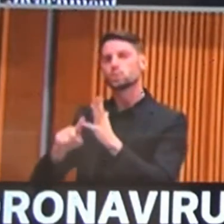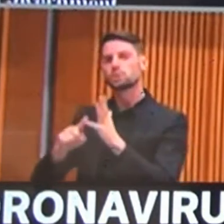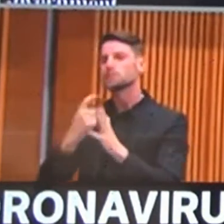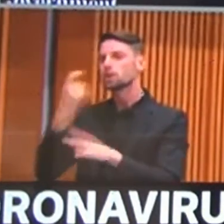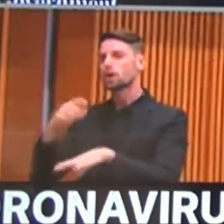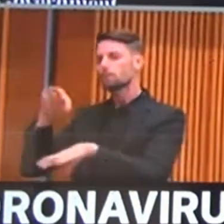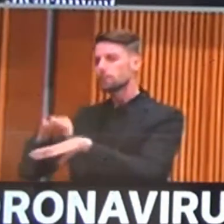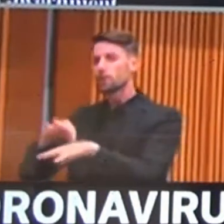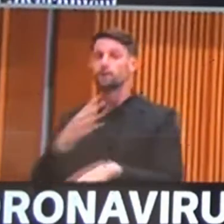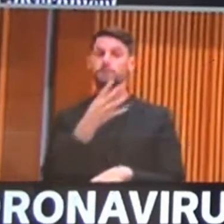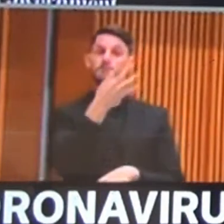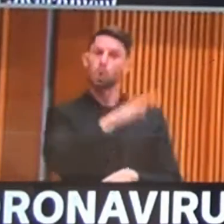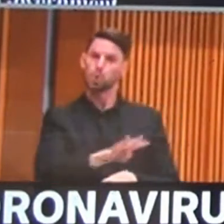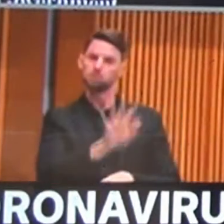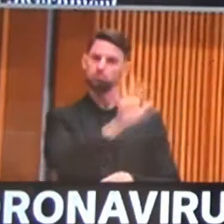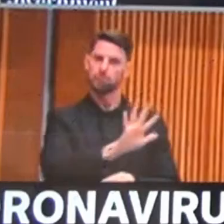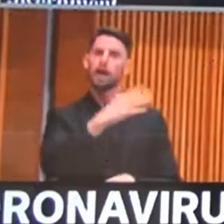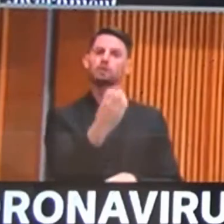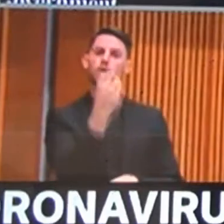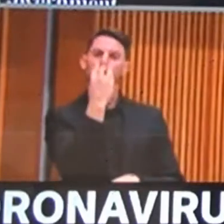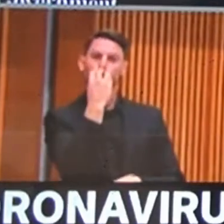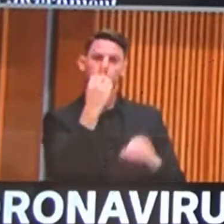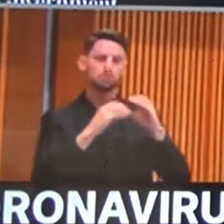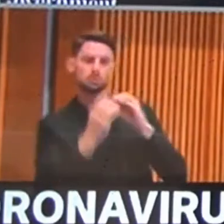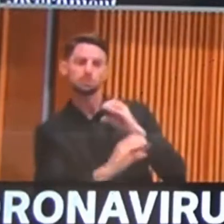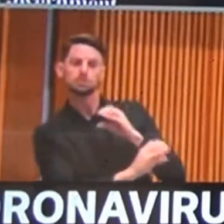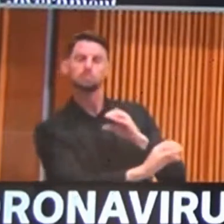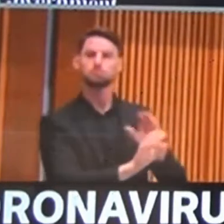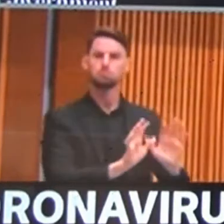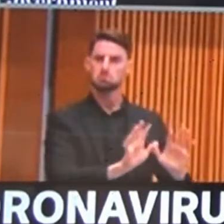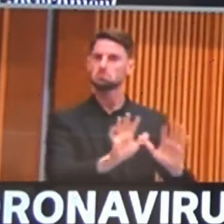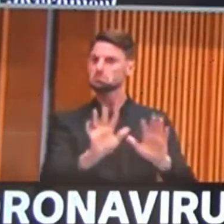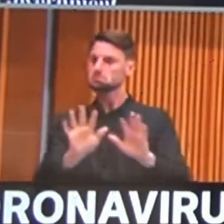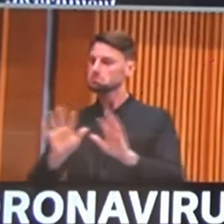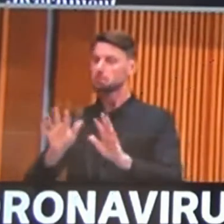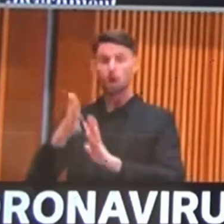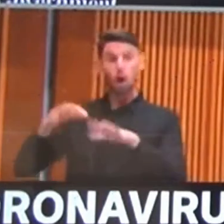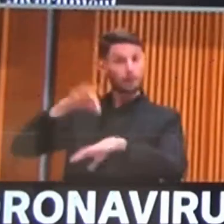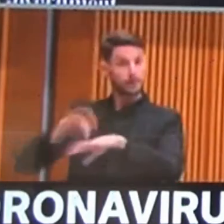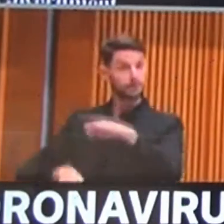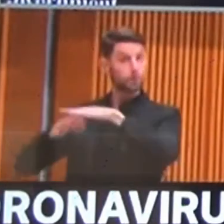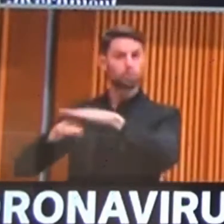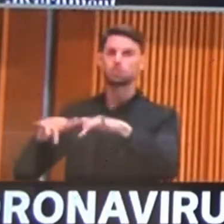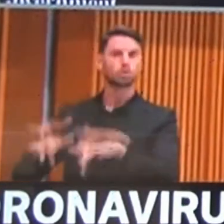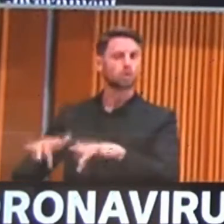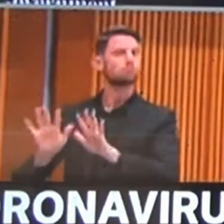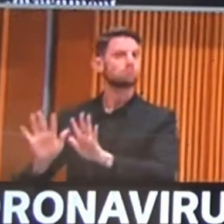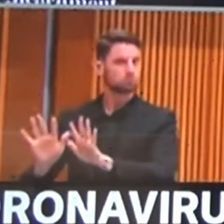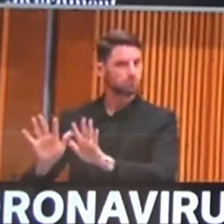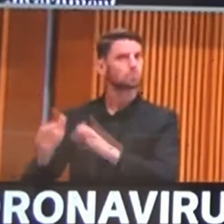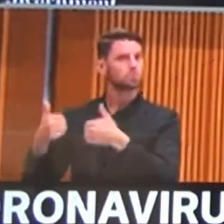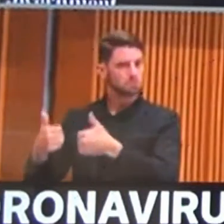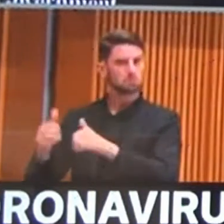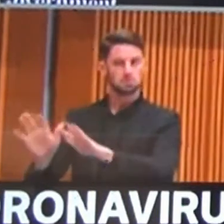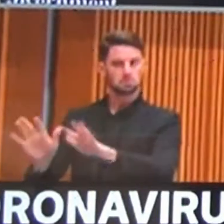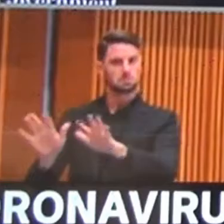around the country. That means that our capacity is holding up. And that also means, however,